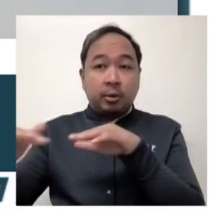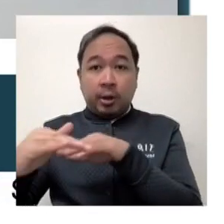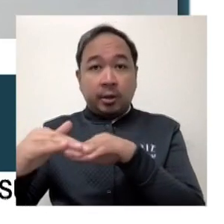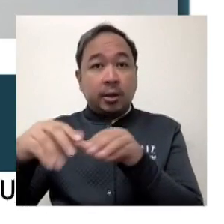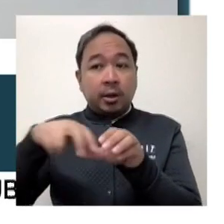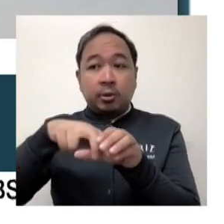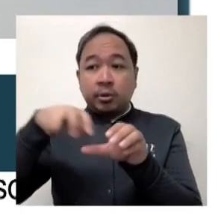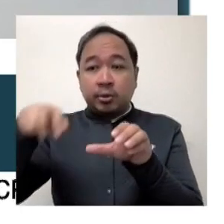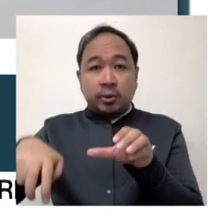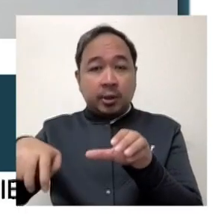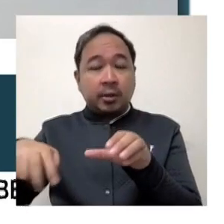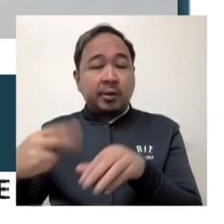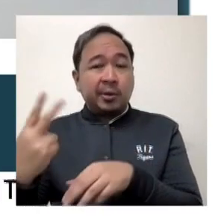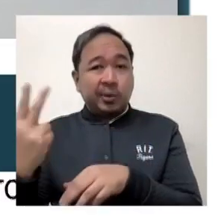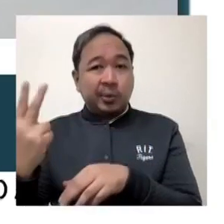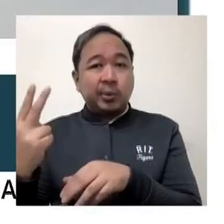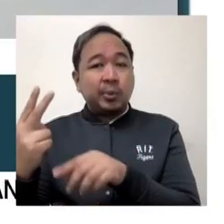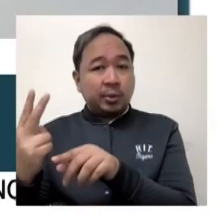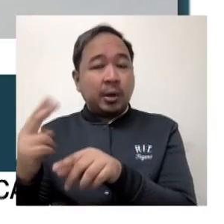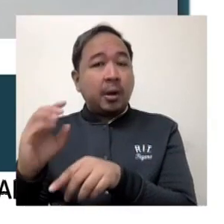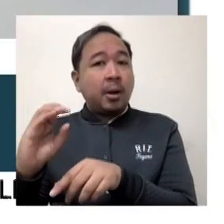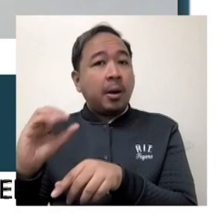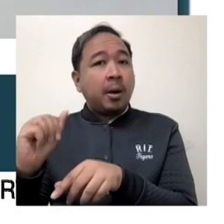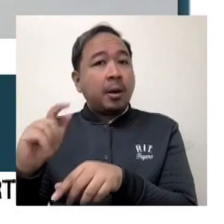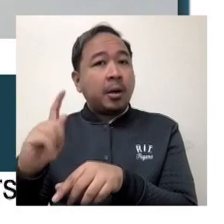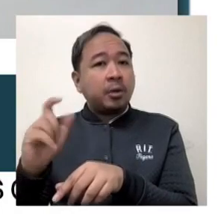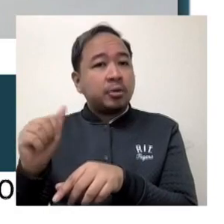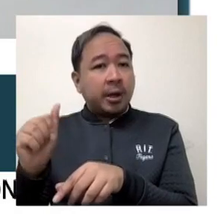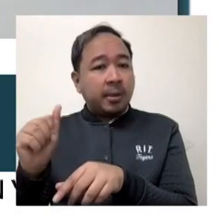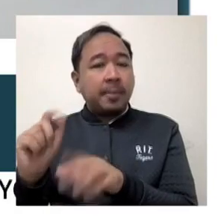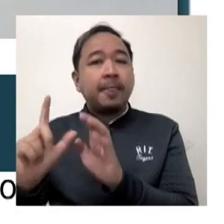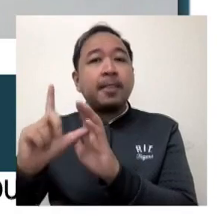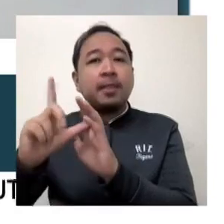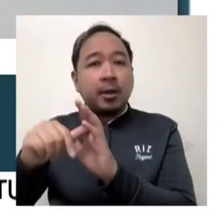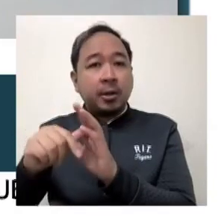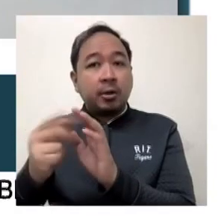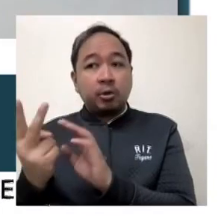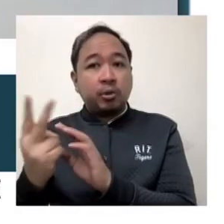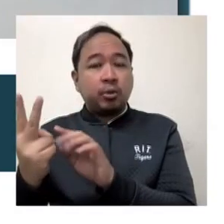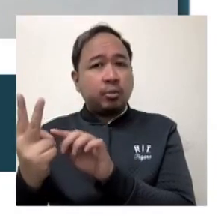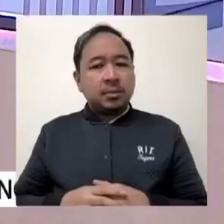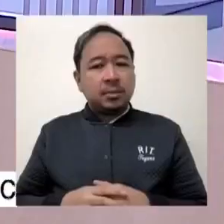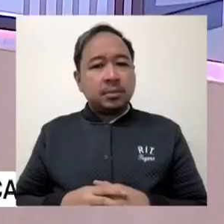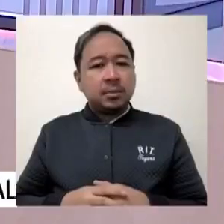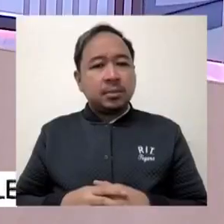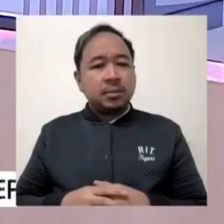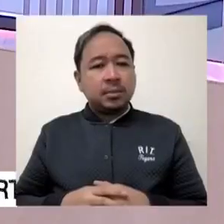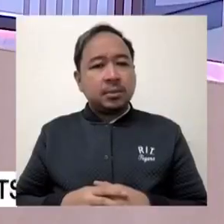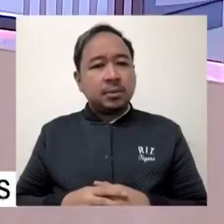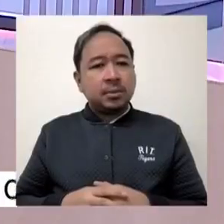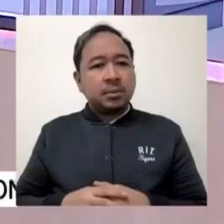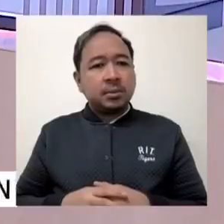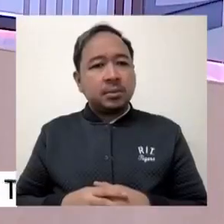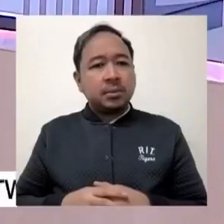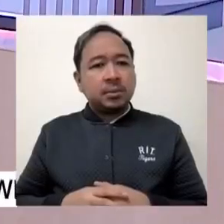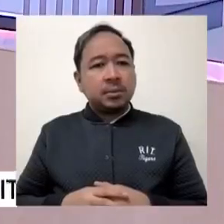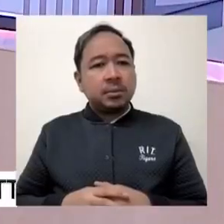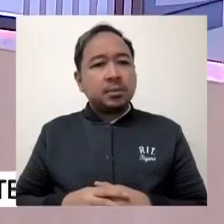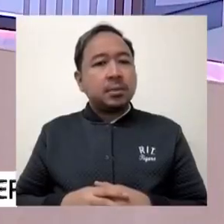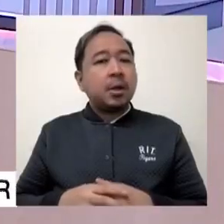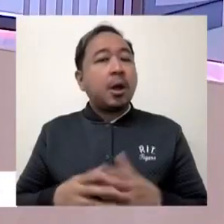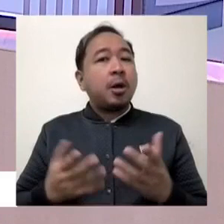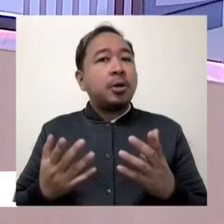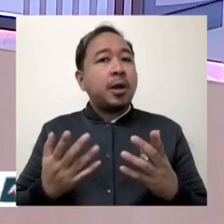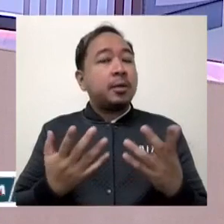tao at may kaunti ay wala na, namatay na yung dalawa. Human settlements and not just